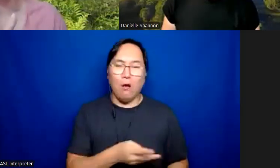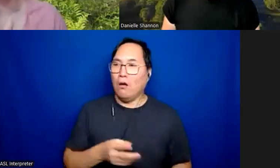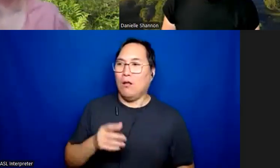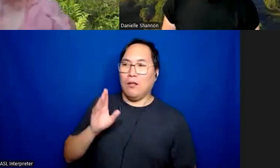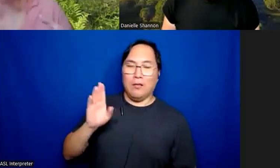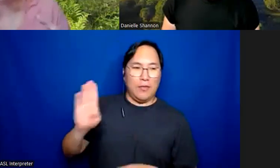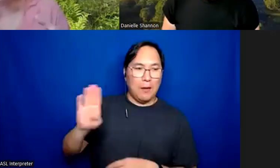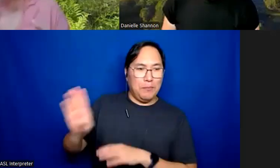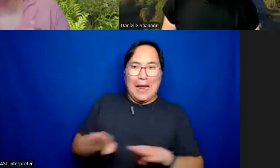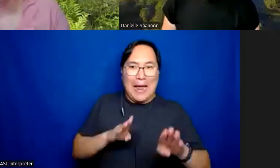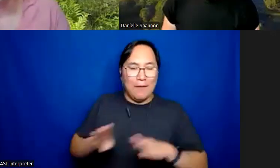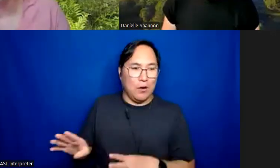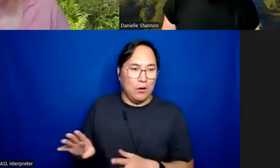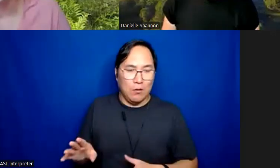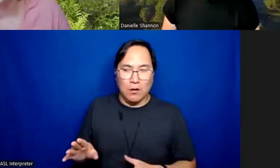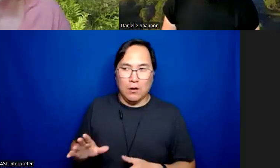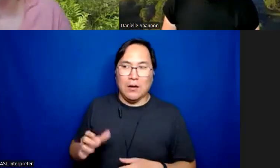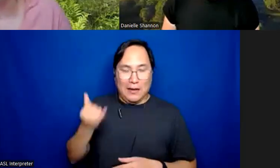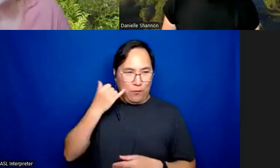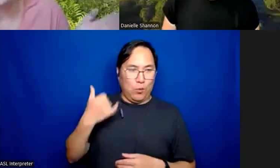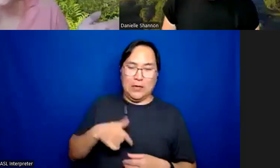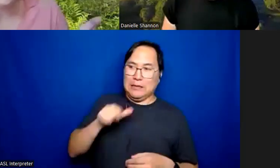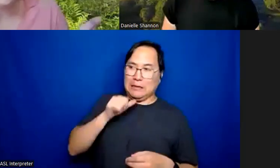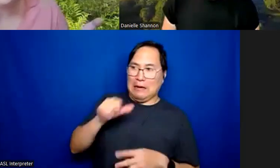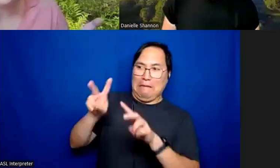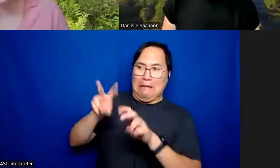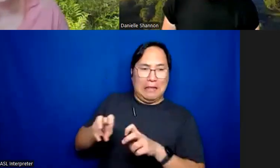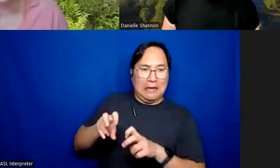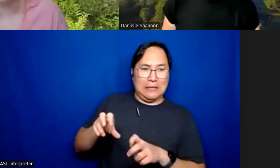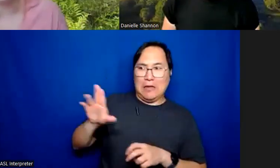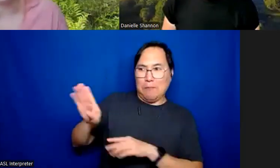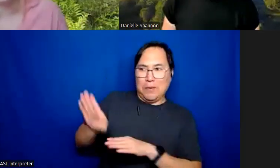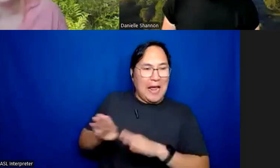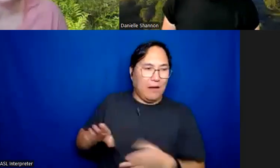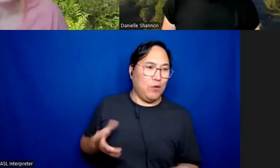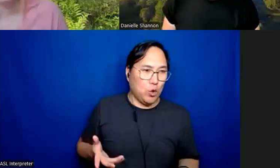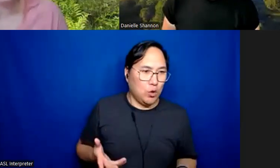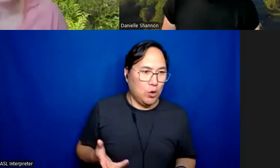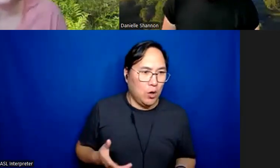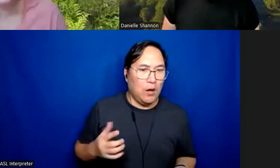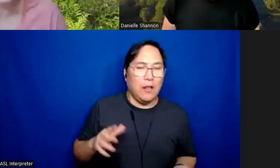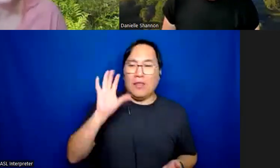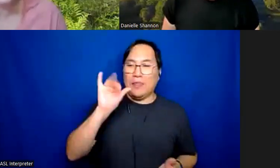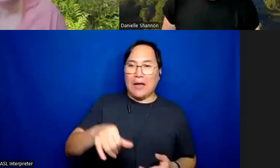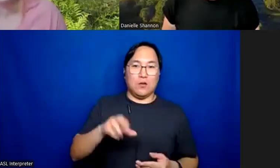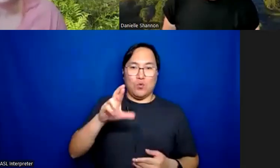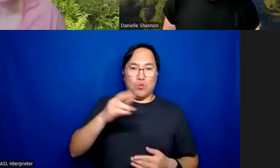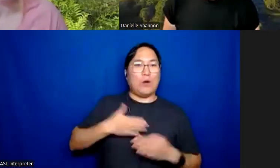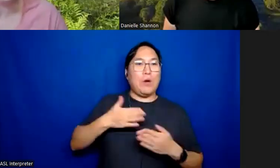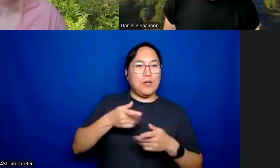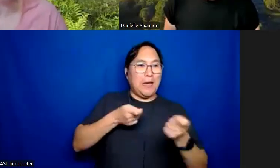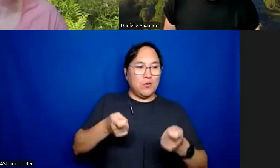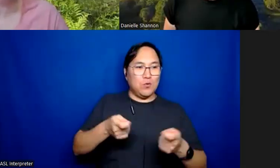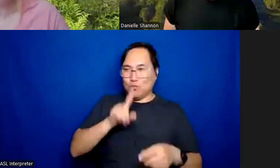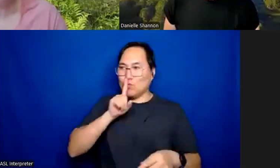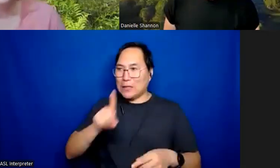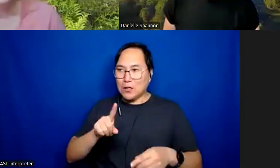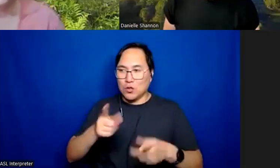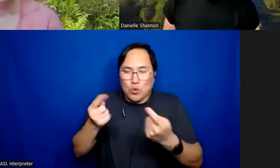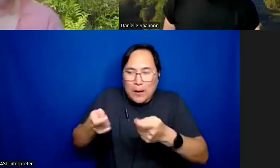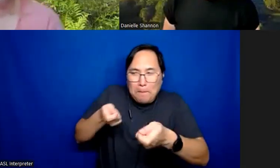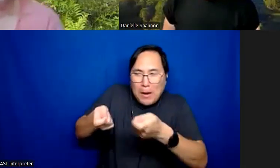we're basically trying to like control behavior. Really, that's like what rec management is. And that's